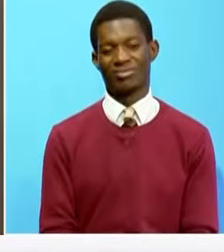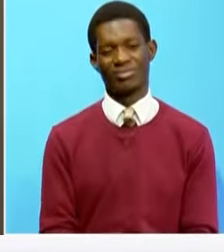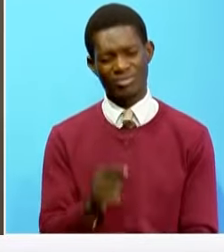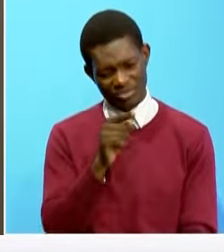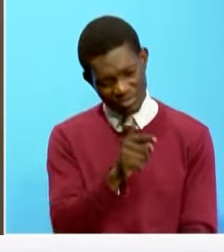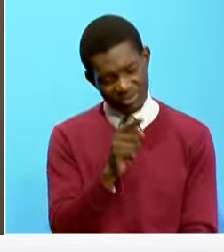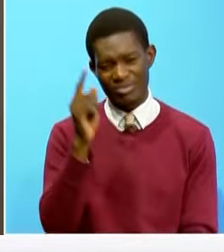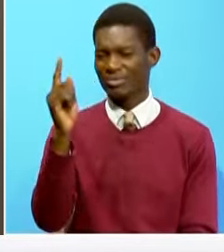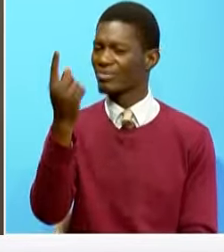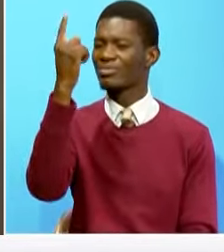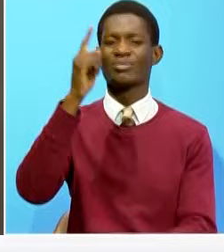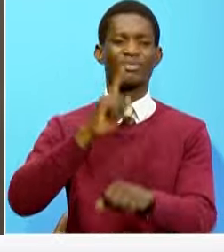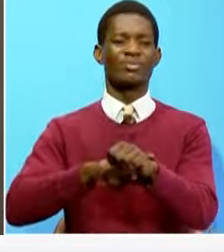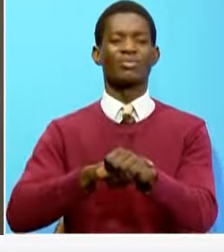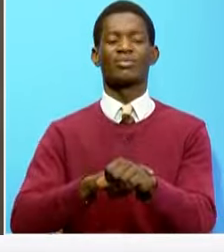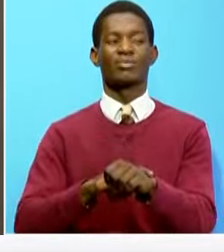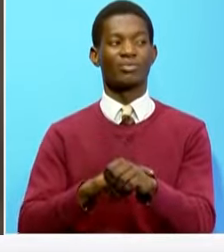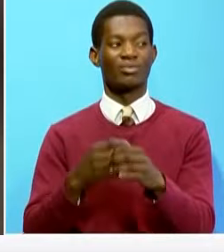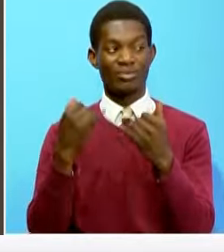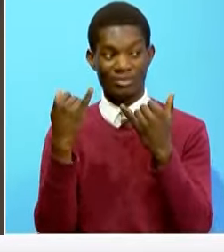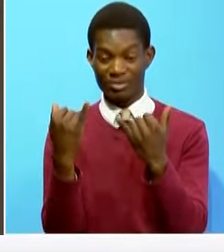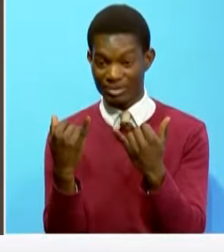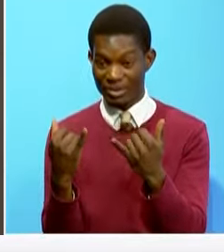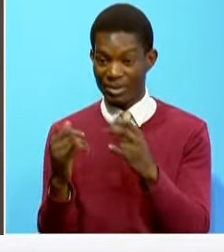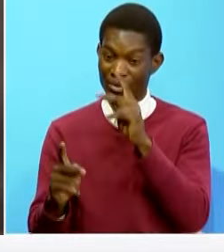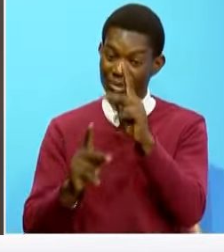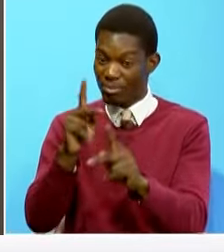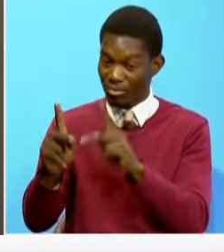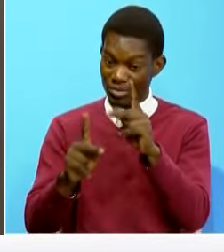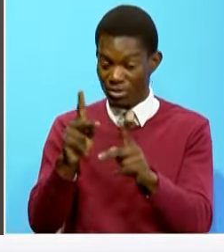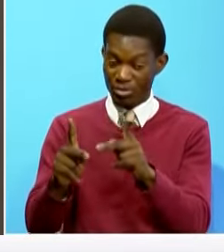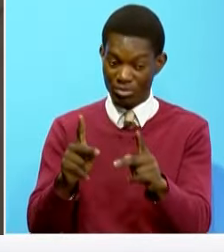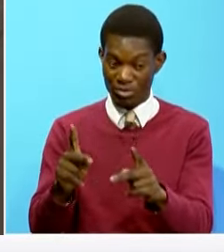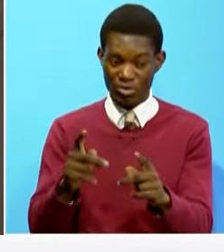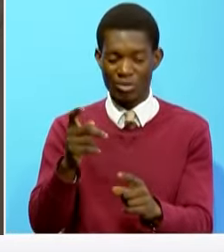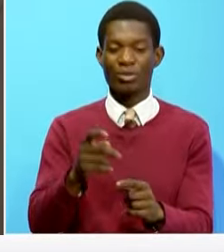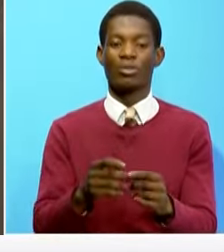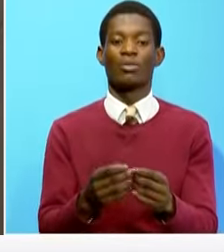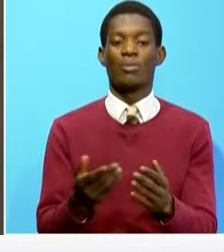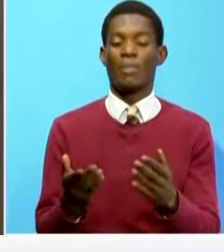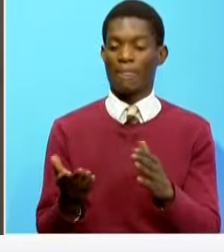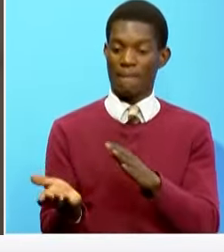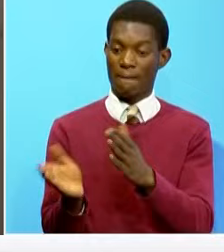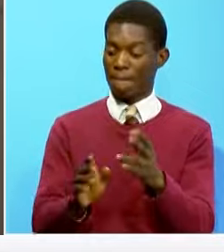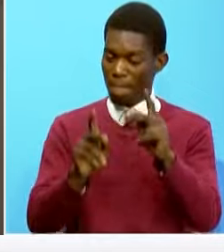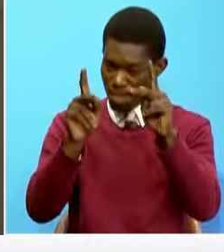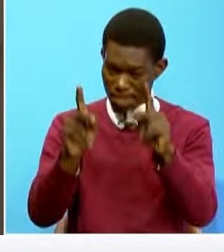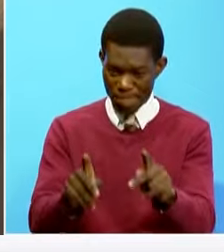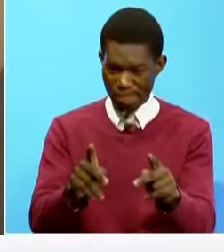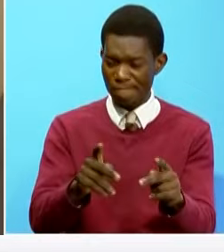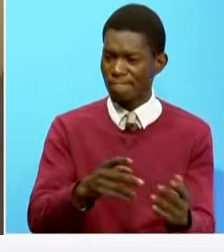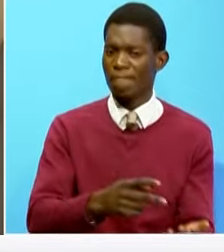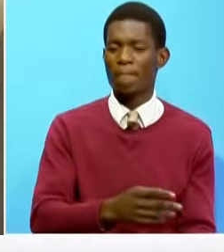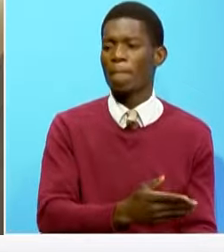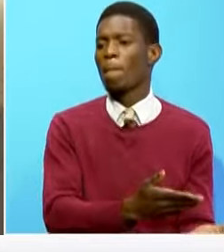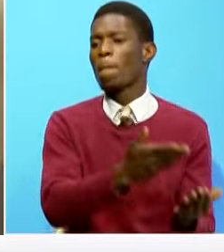as we are speaking, people are carrying their beloved ones all the way from Mazatua to town. They go back to Mazatua.